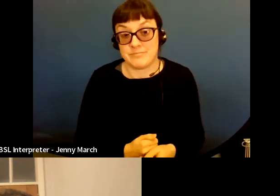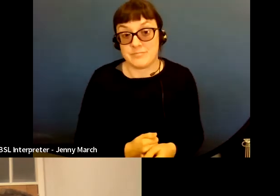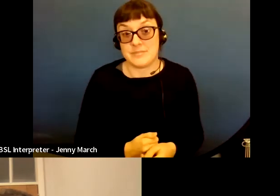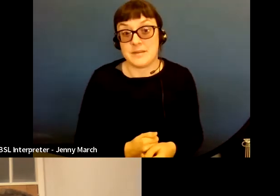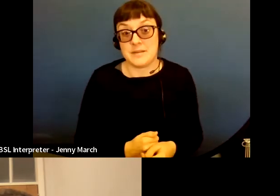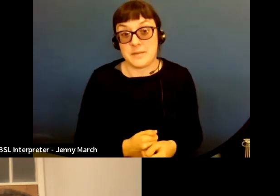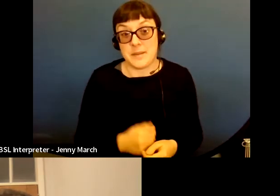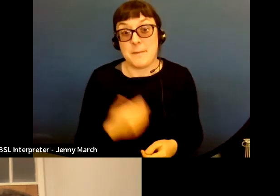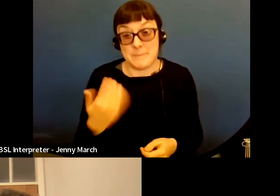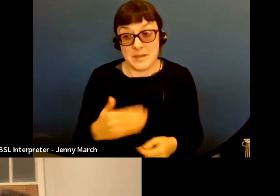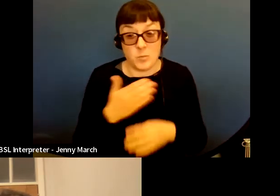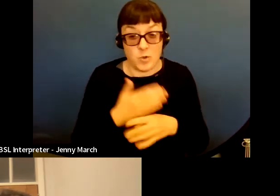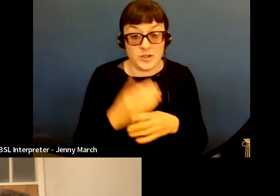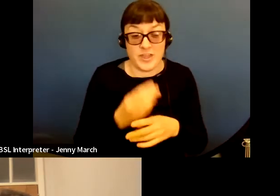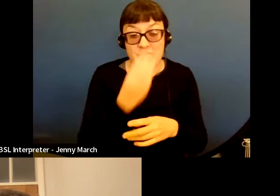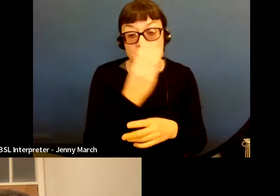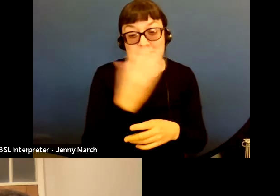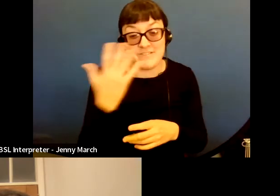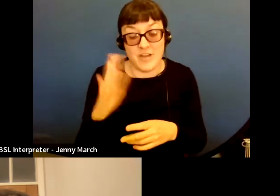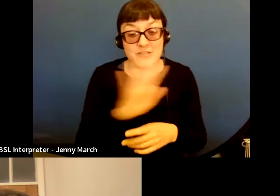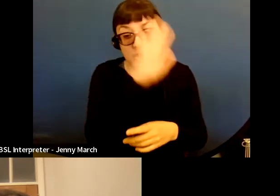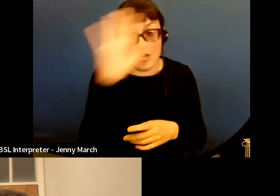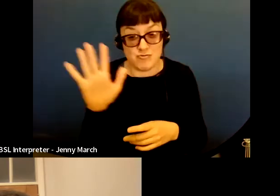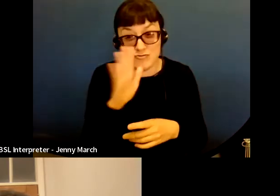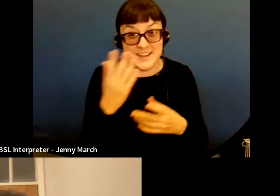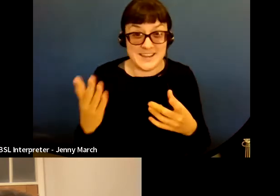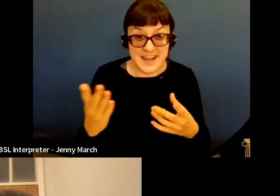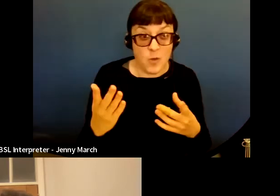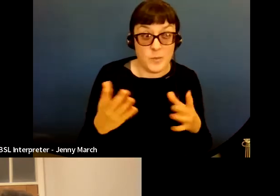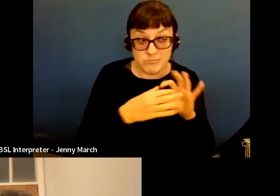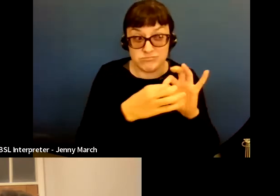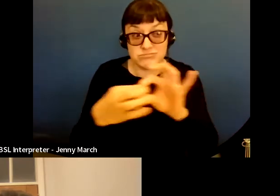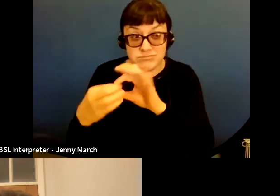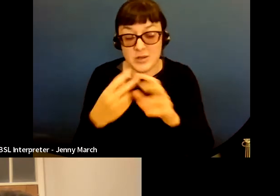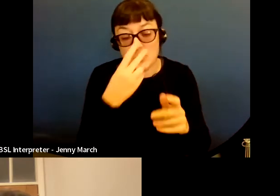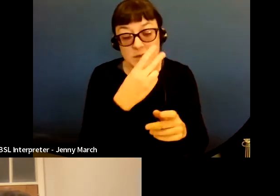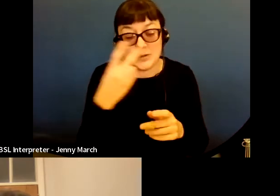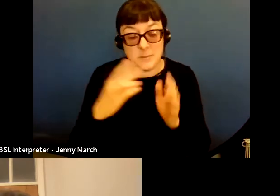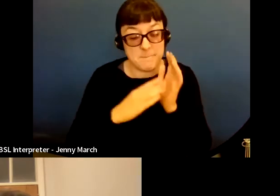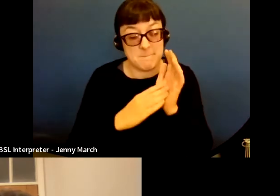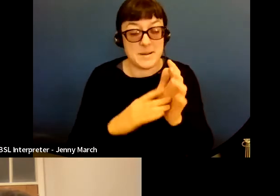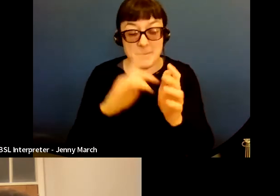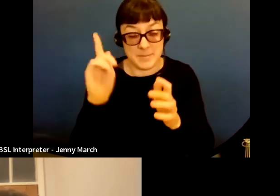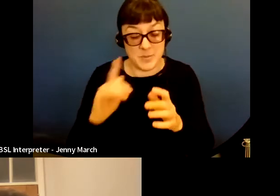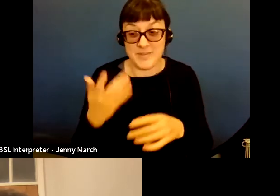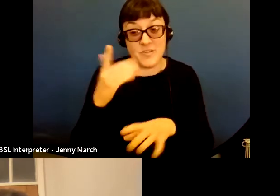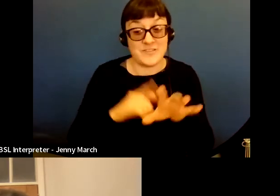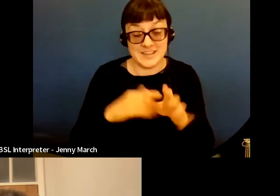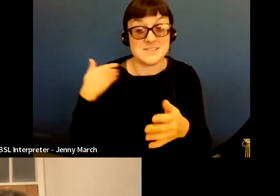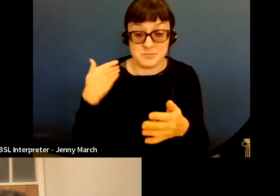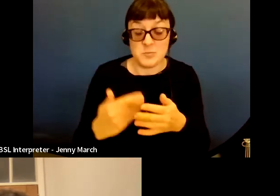we worked in 35 countries, and we've reached 22 million people in our 5 short years. That's a lot, and we plan to